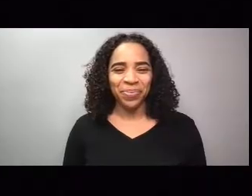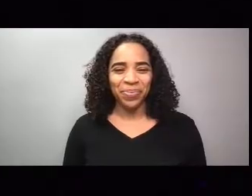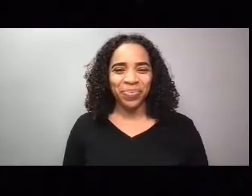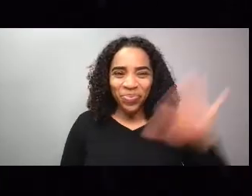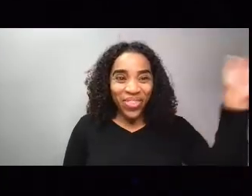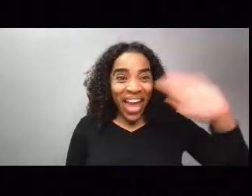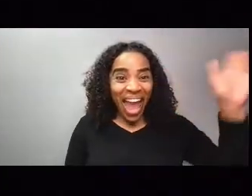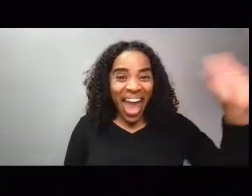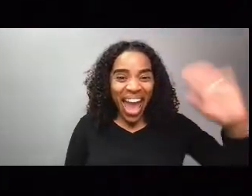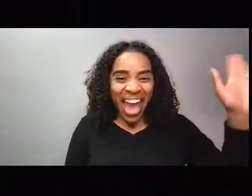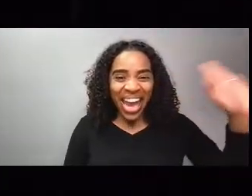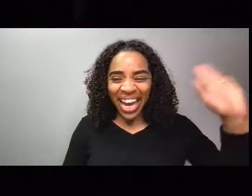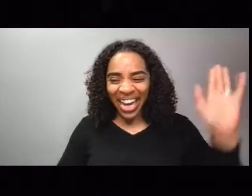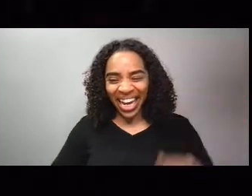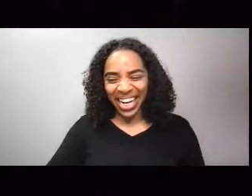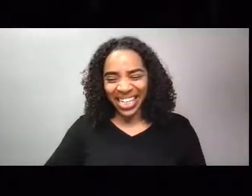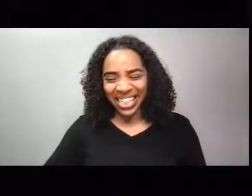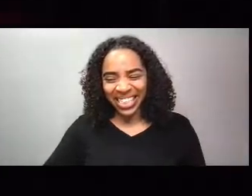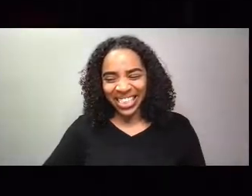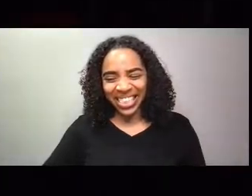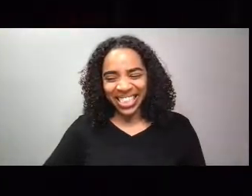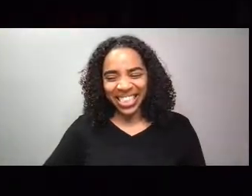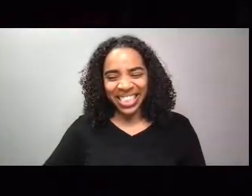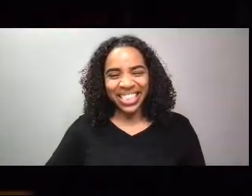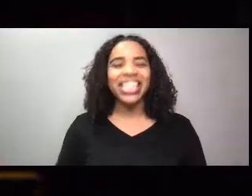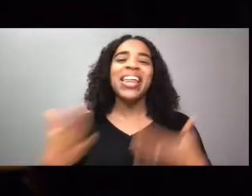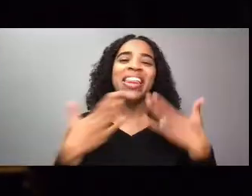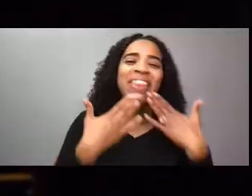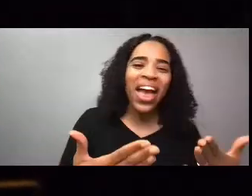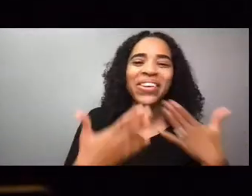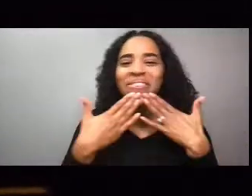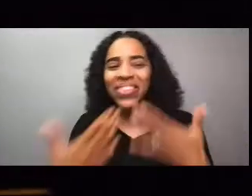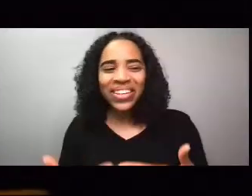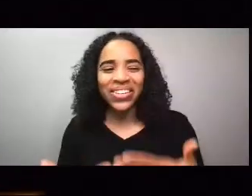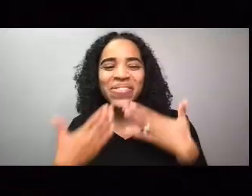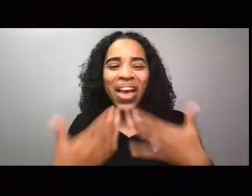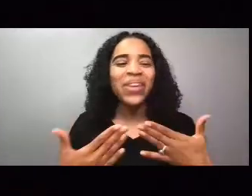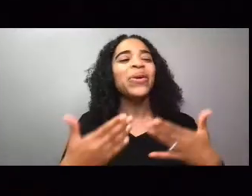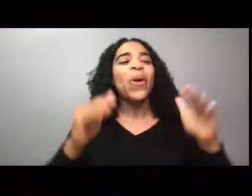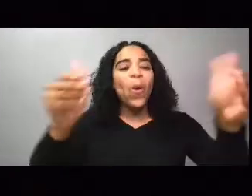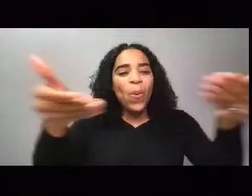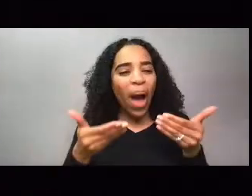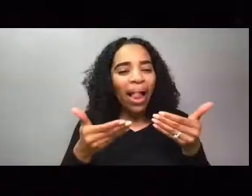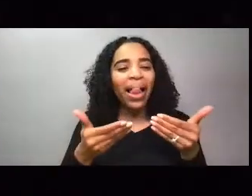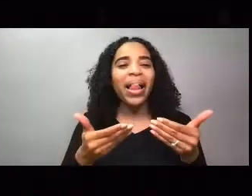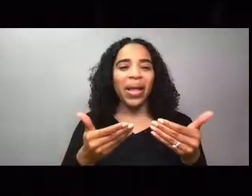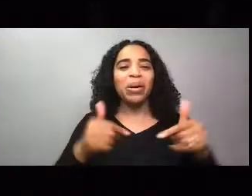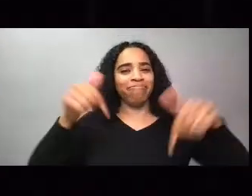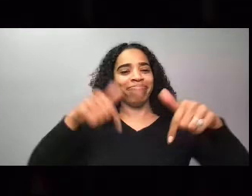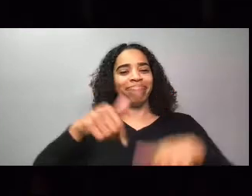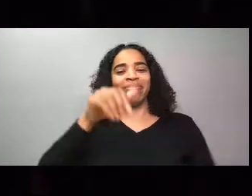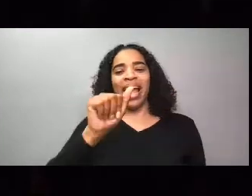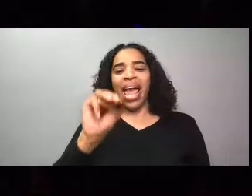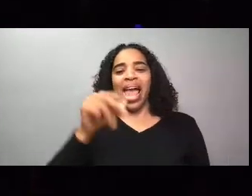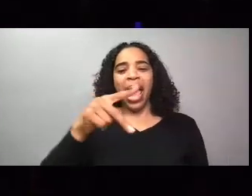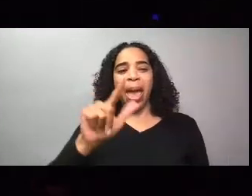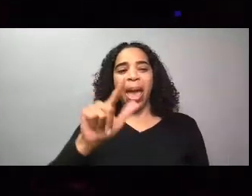Hey, hey. Thank you, thank you, and welcome to Amplify 2022. I'm so happy you're all here.